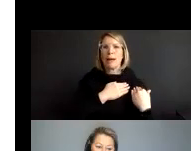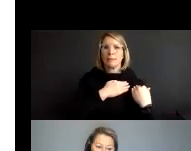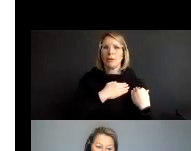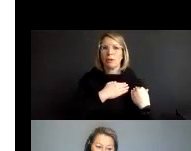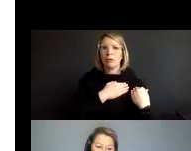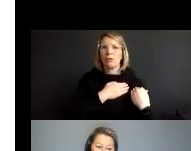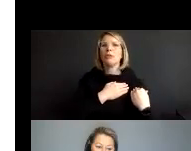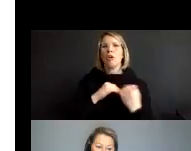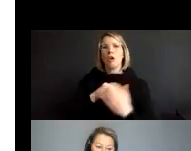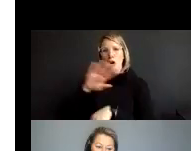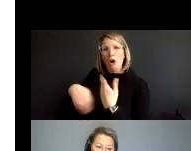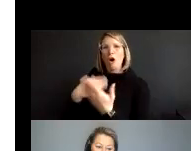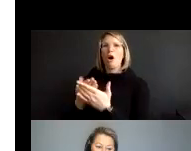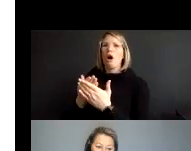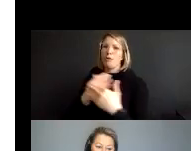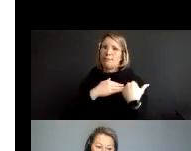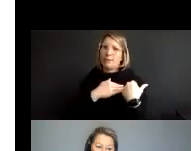can contribute and enrich that